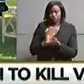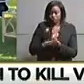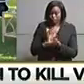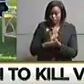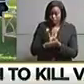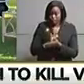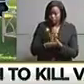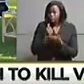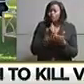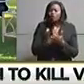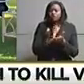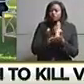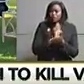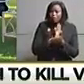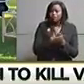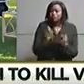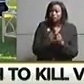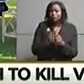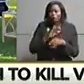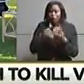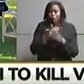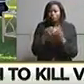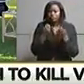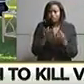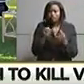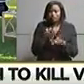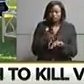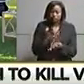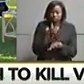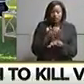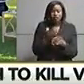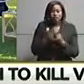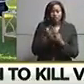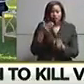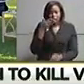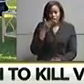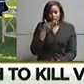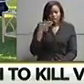the soap removes fat from our bodies. That's how it removes